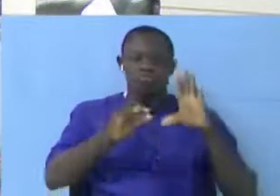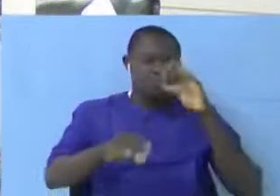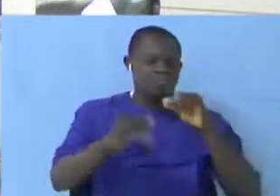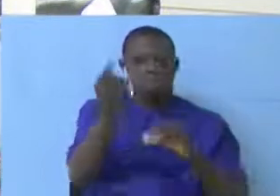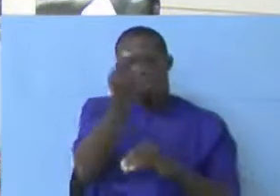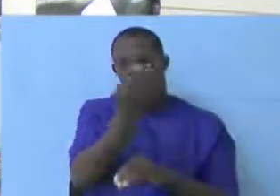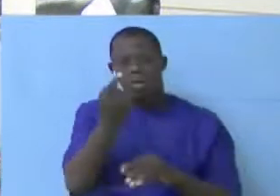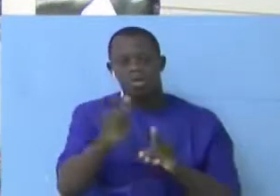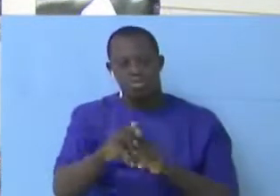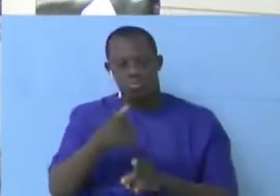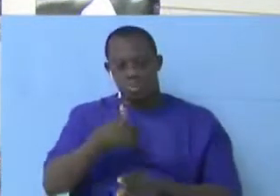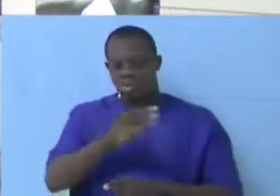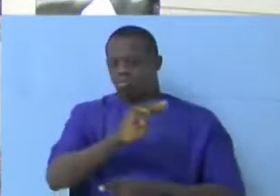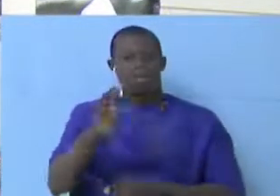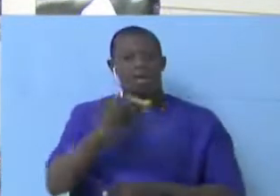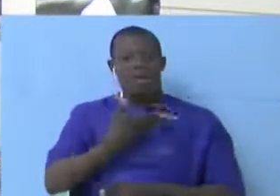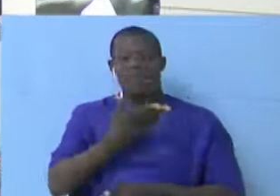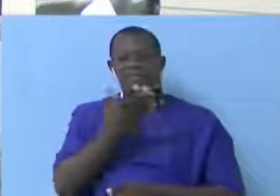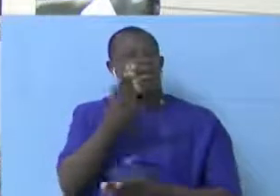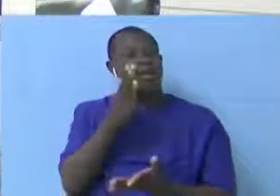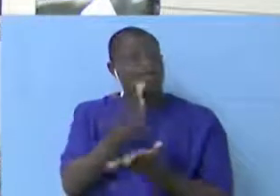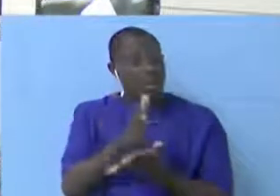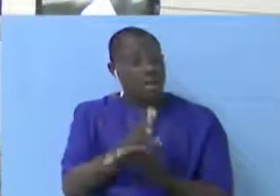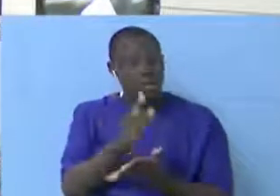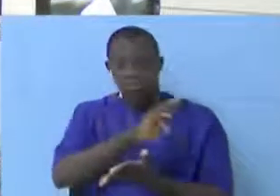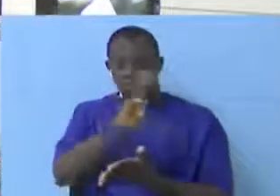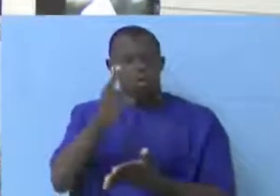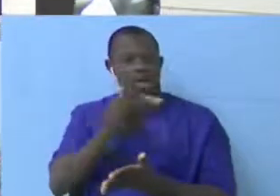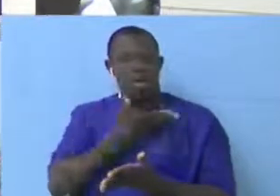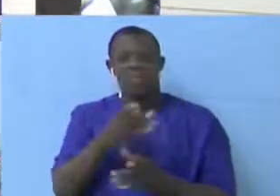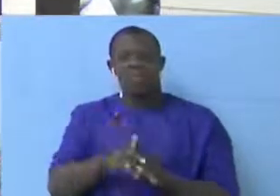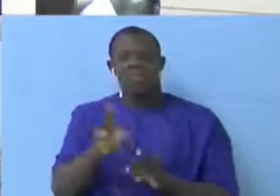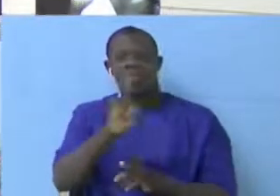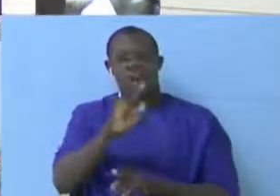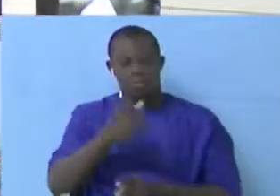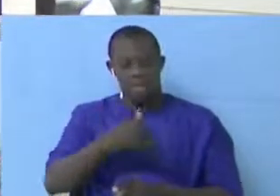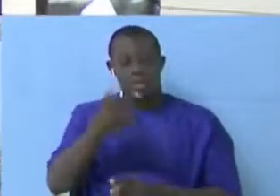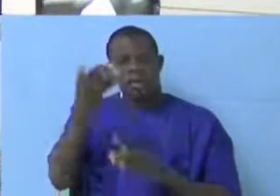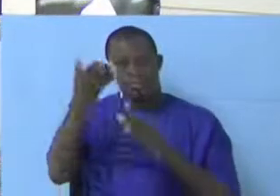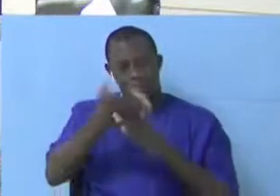I don't have the facts. But my instinct,